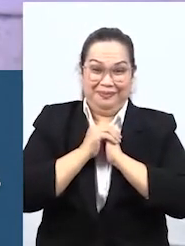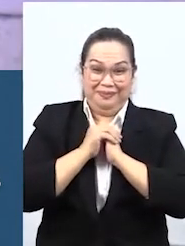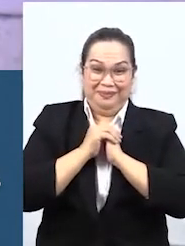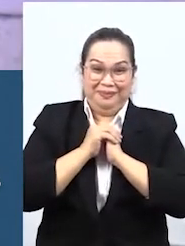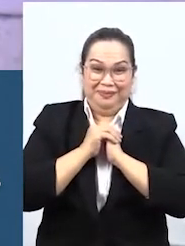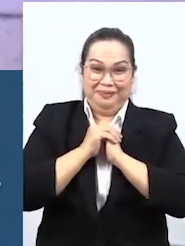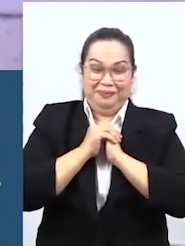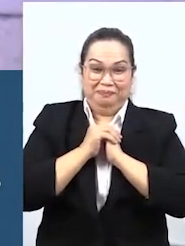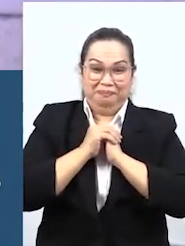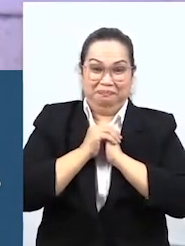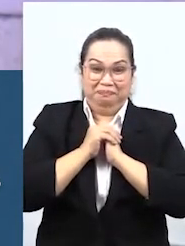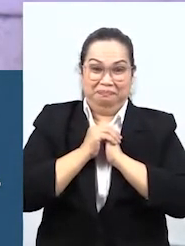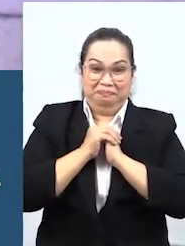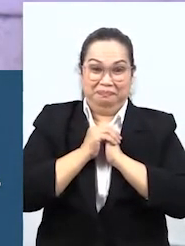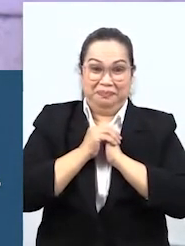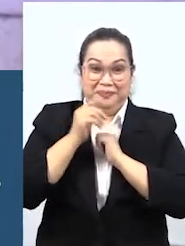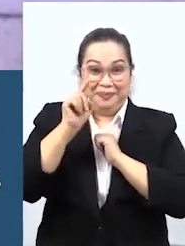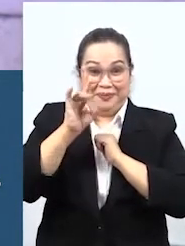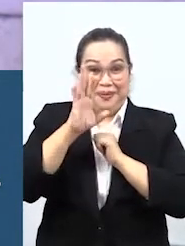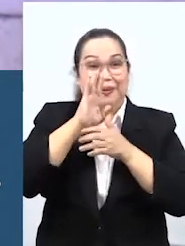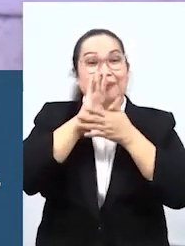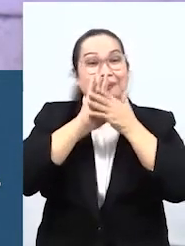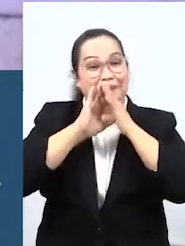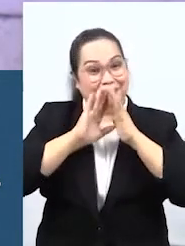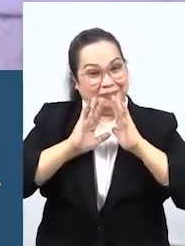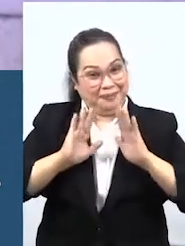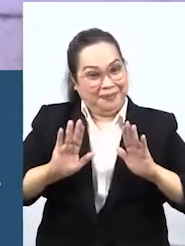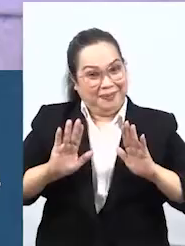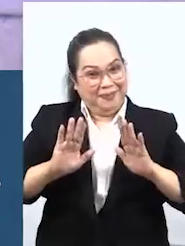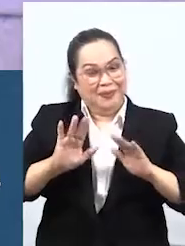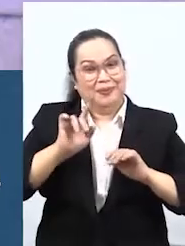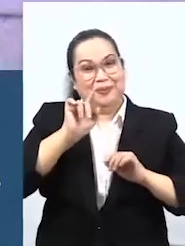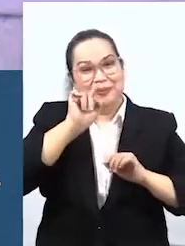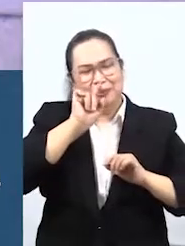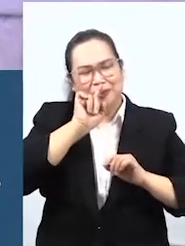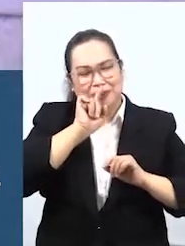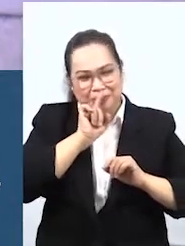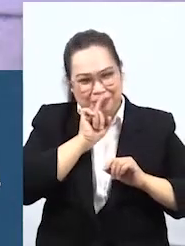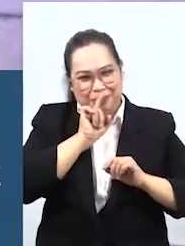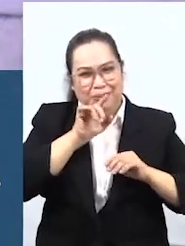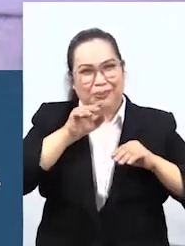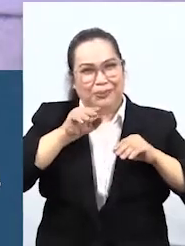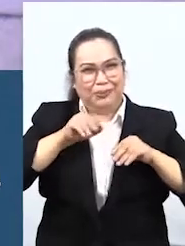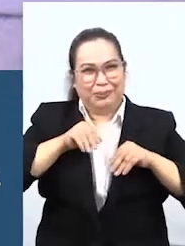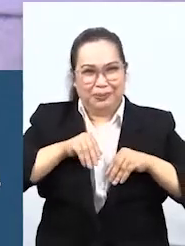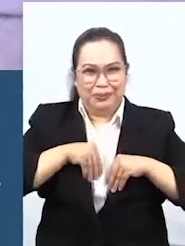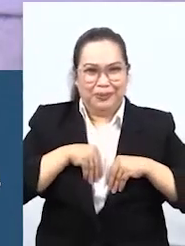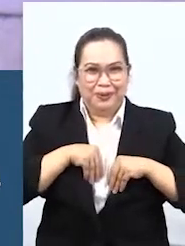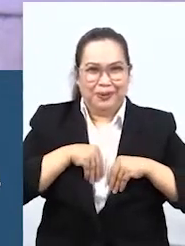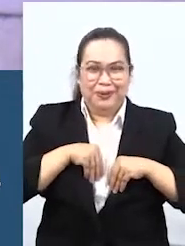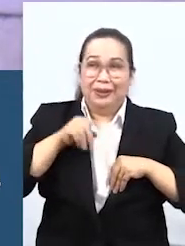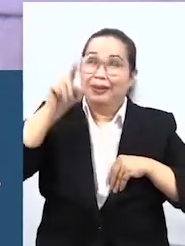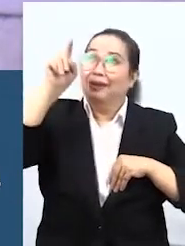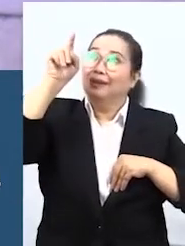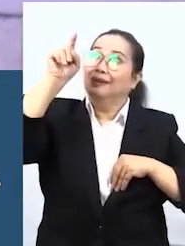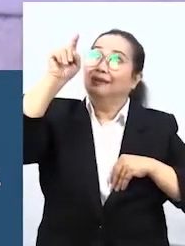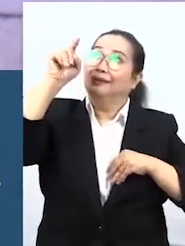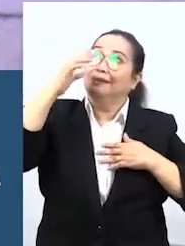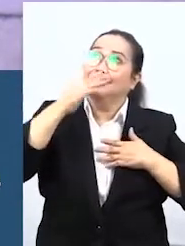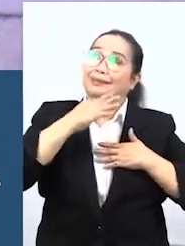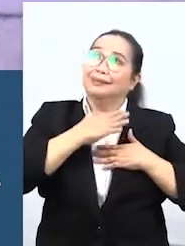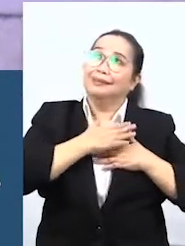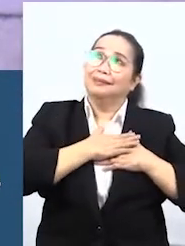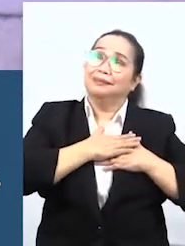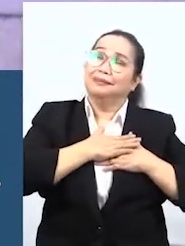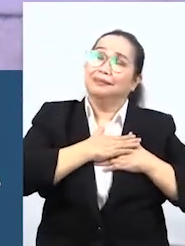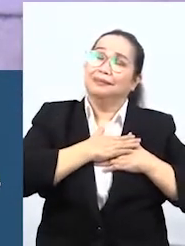God in the silence in the still small voice He's good he gracious he loving and he